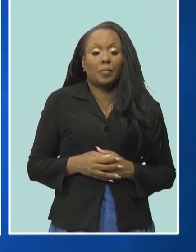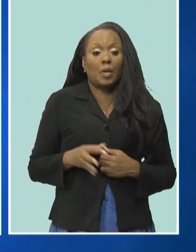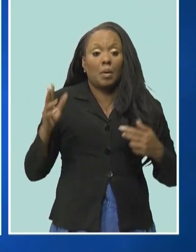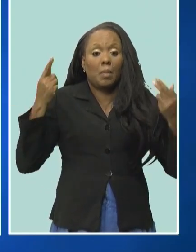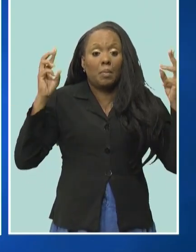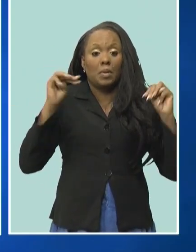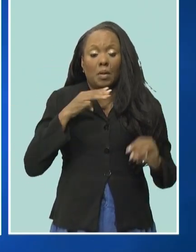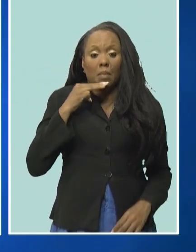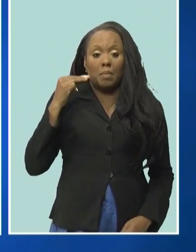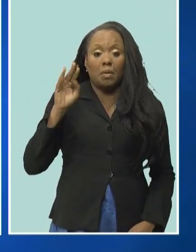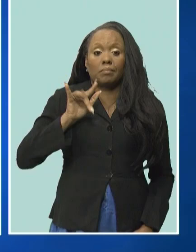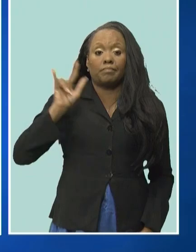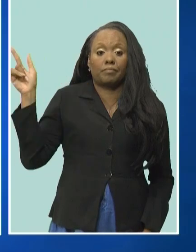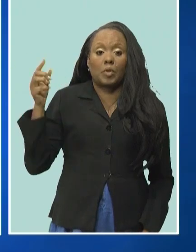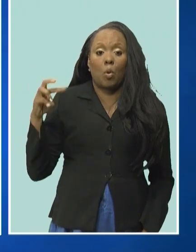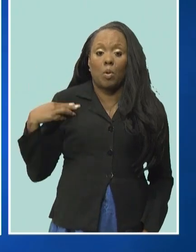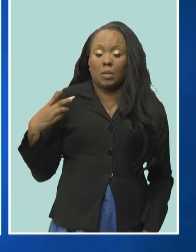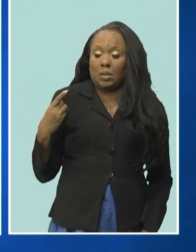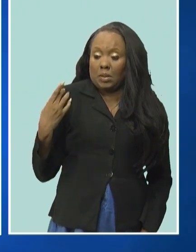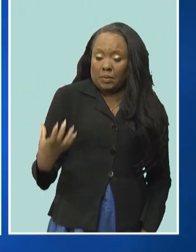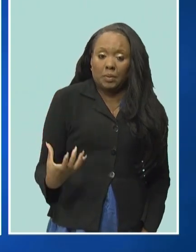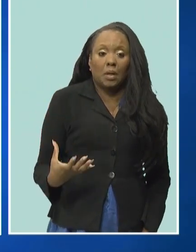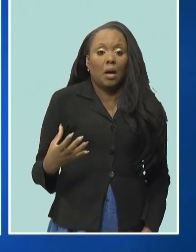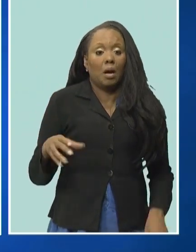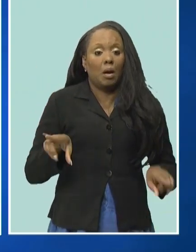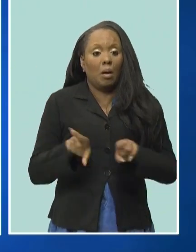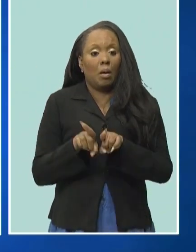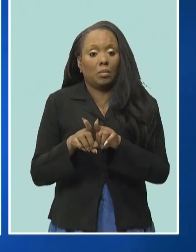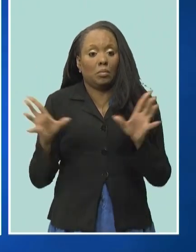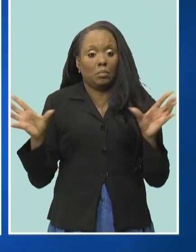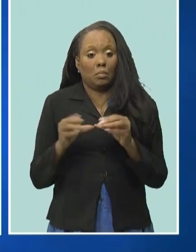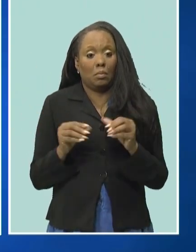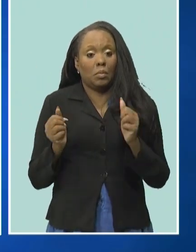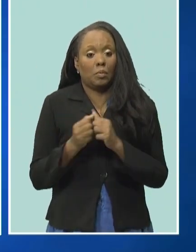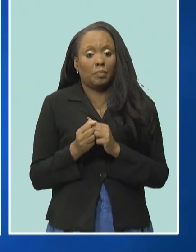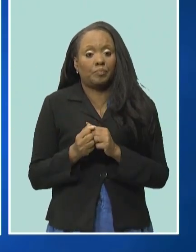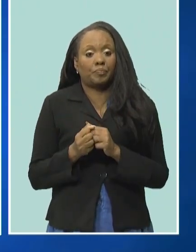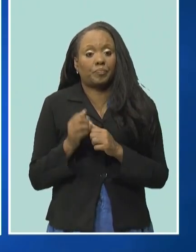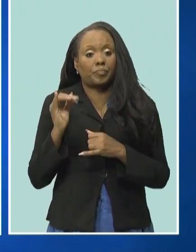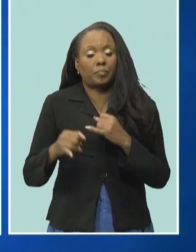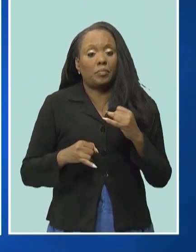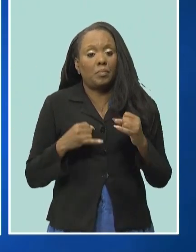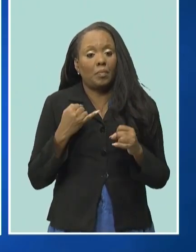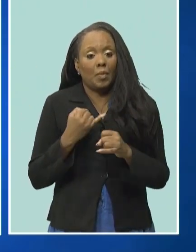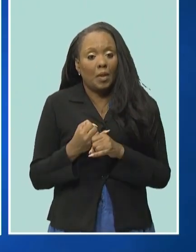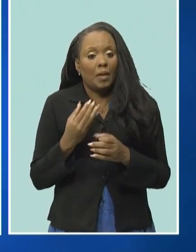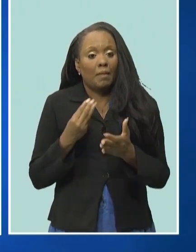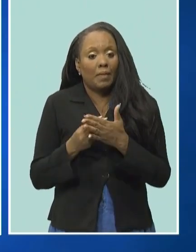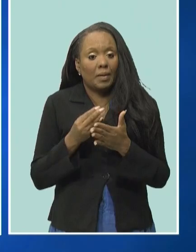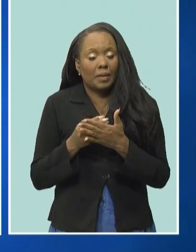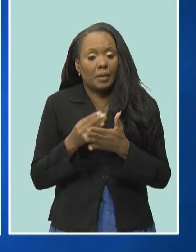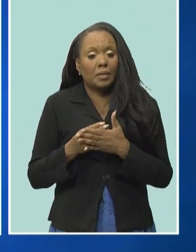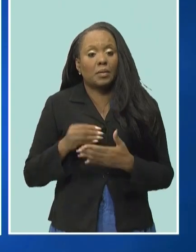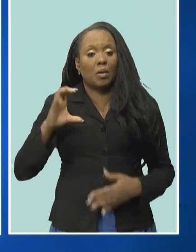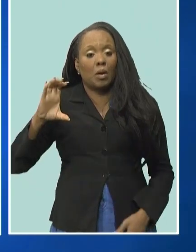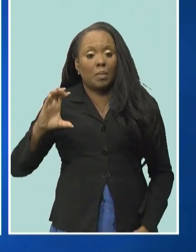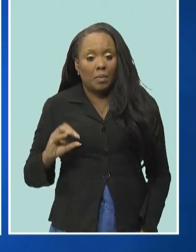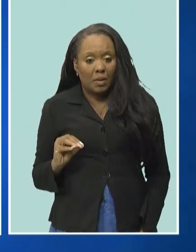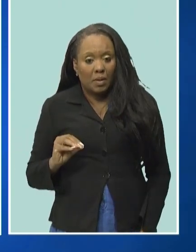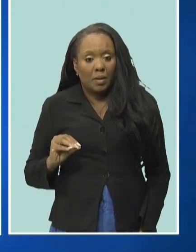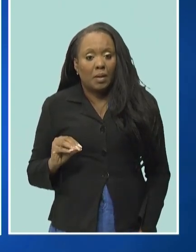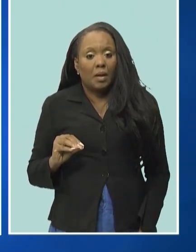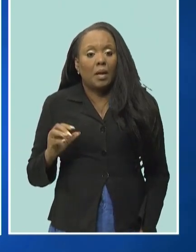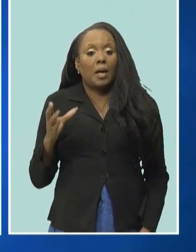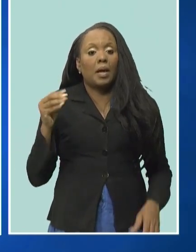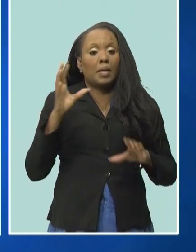Motley also met with Managing Director of the International Finance Corporation, Makhtar Diop, and Rwandan President Paul Kagame.